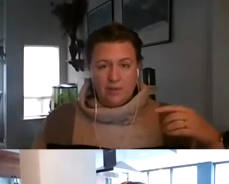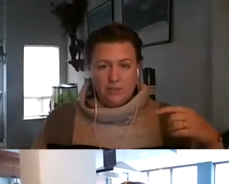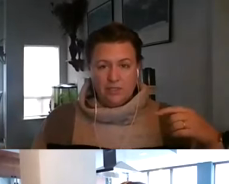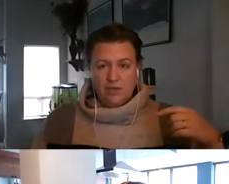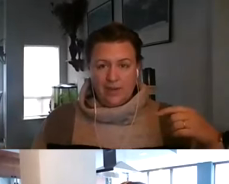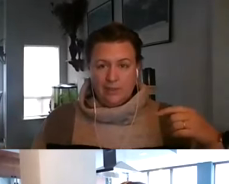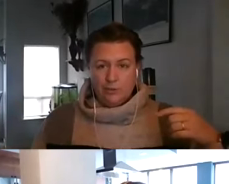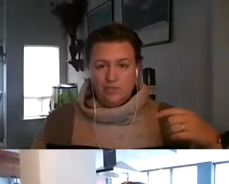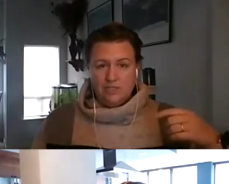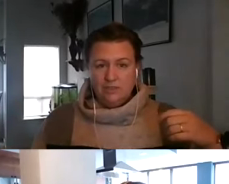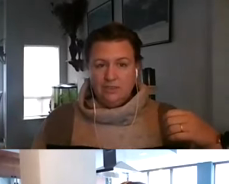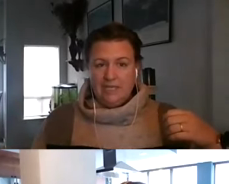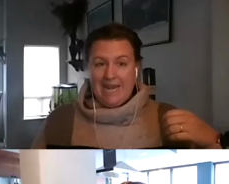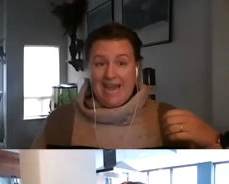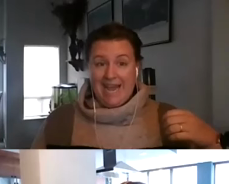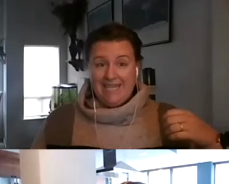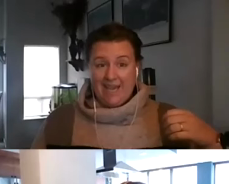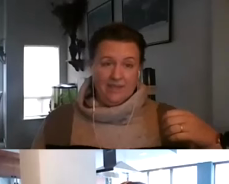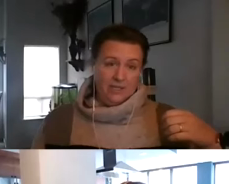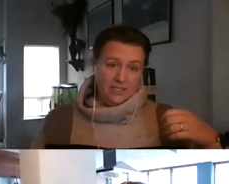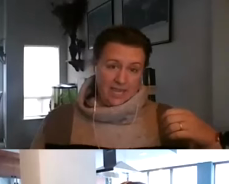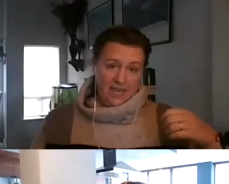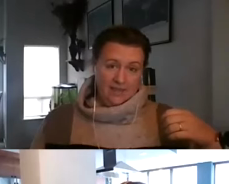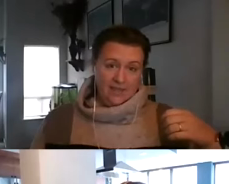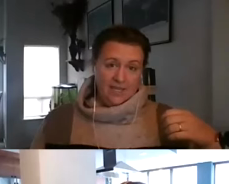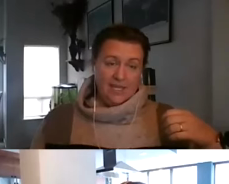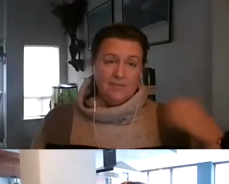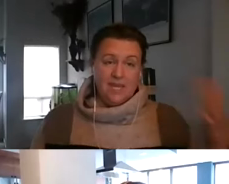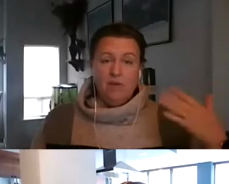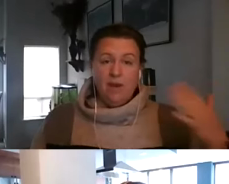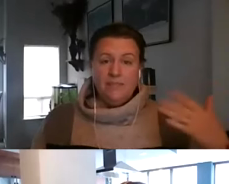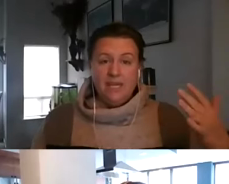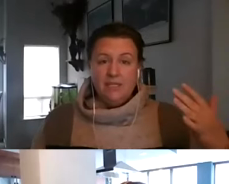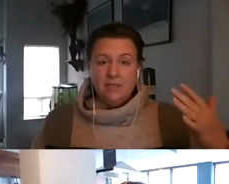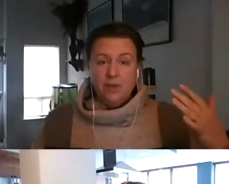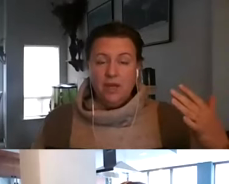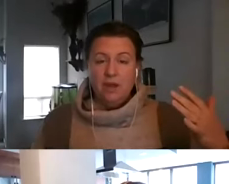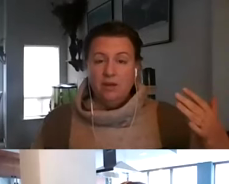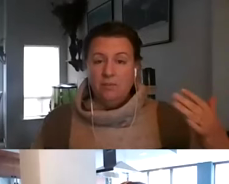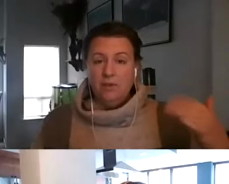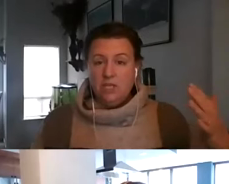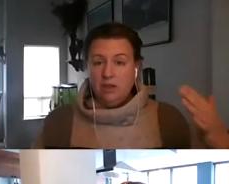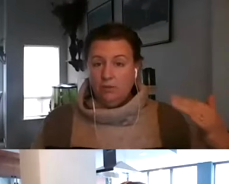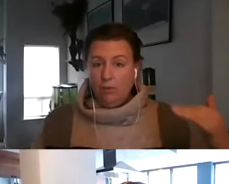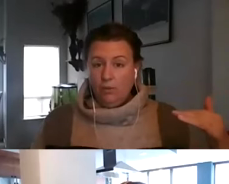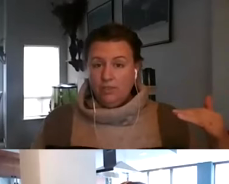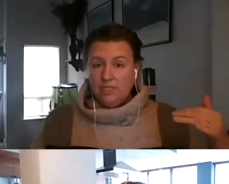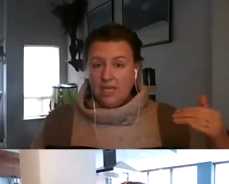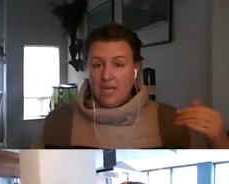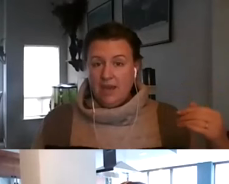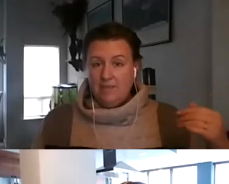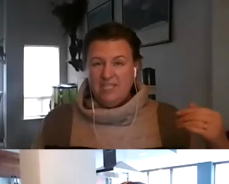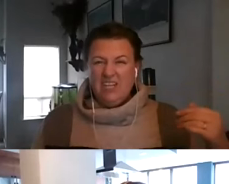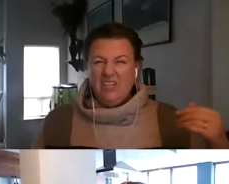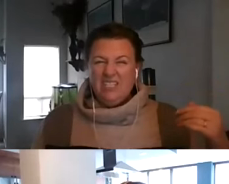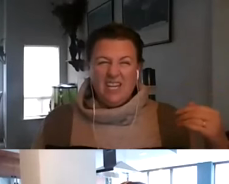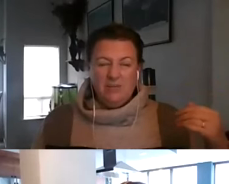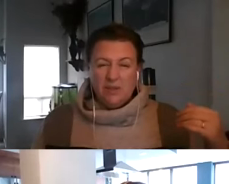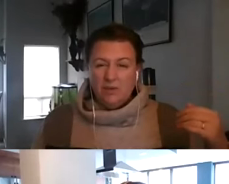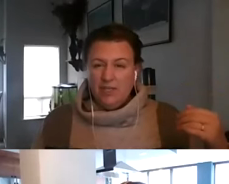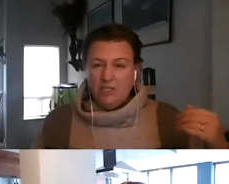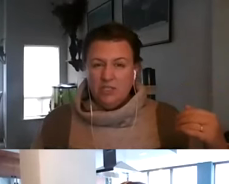go as well. The person who answers is clearly not having a good day, keeps interrupting to put you on hold,